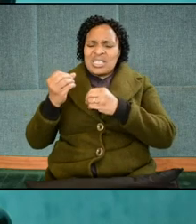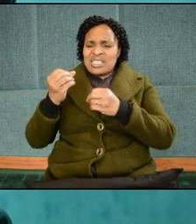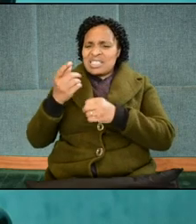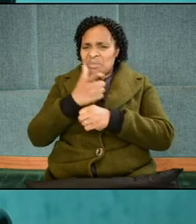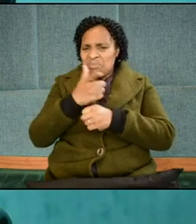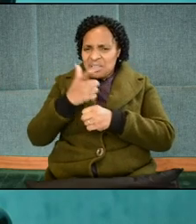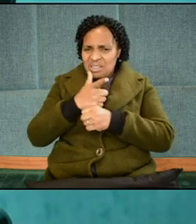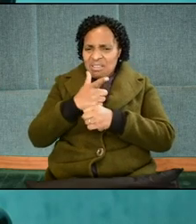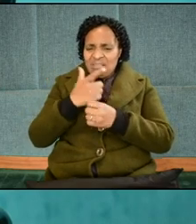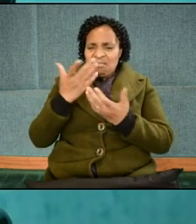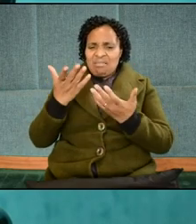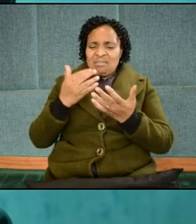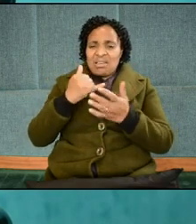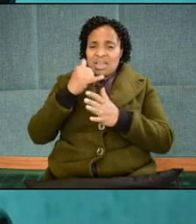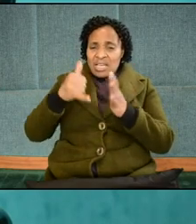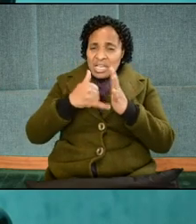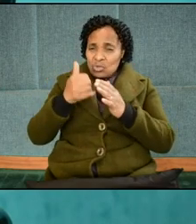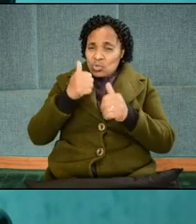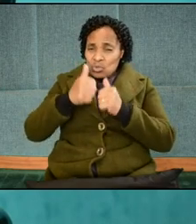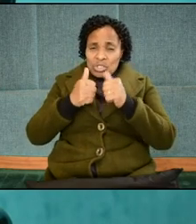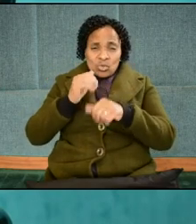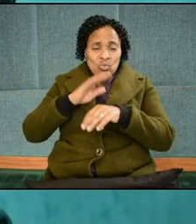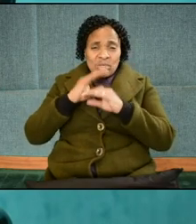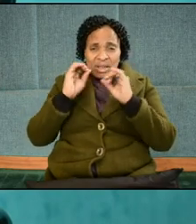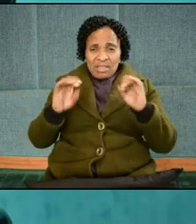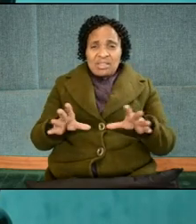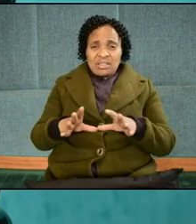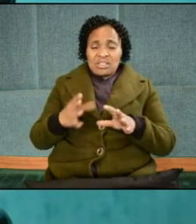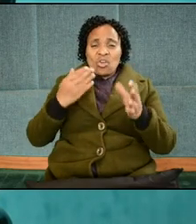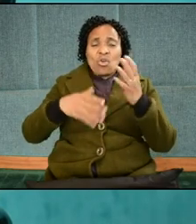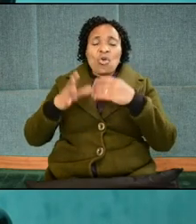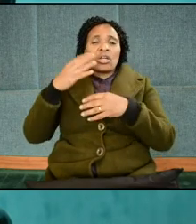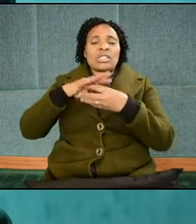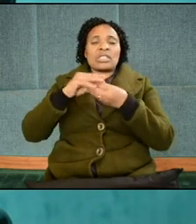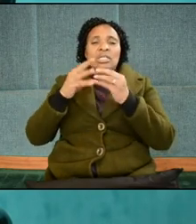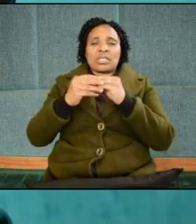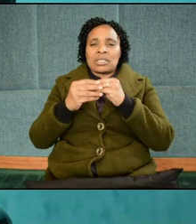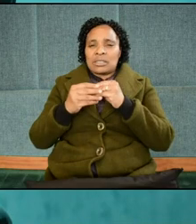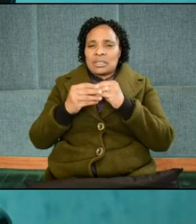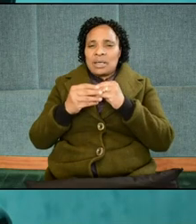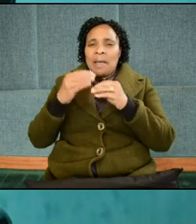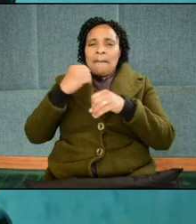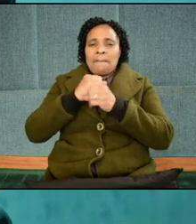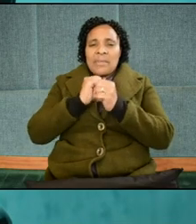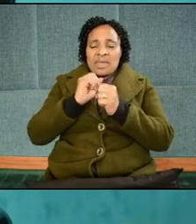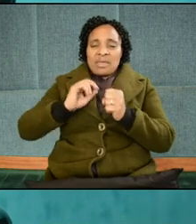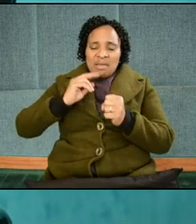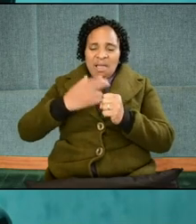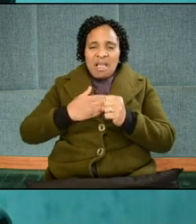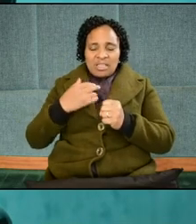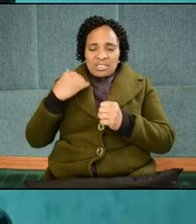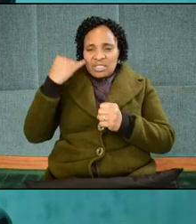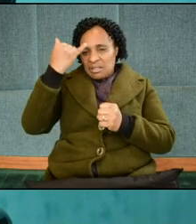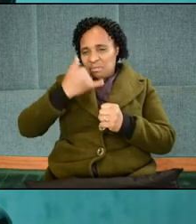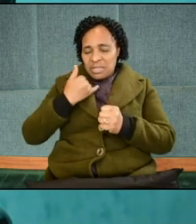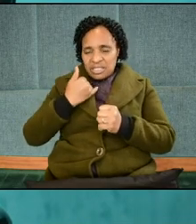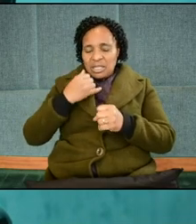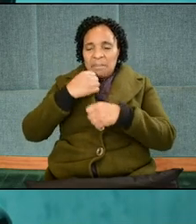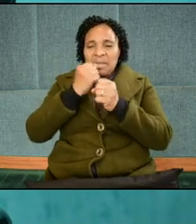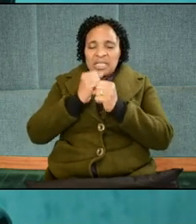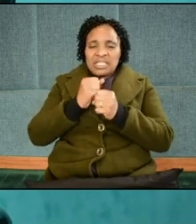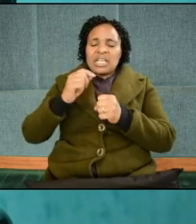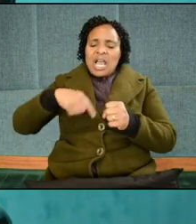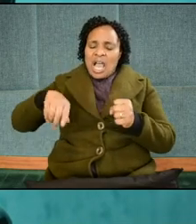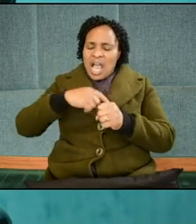thing we need to understand is that God is the creator, and making us in his image, he makes man to love to